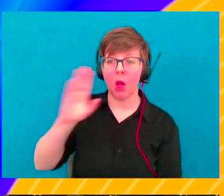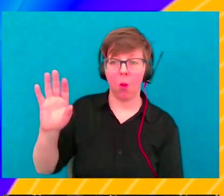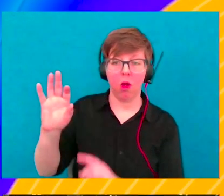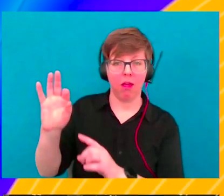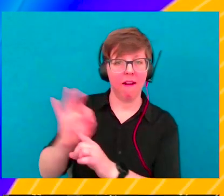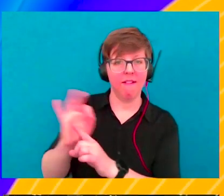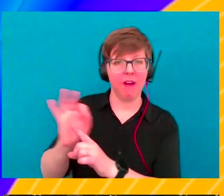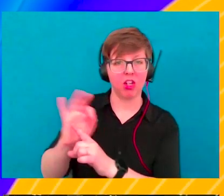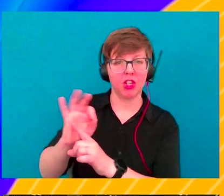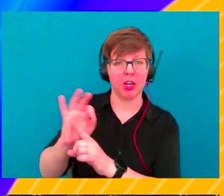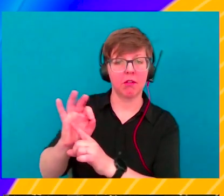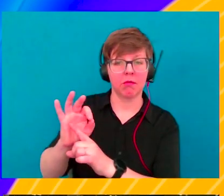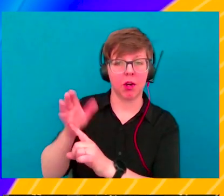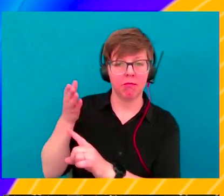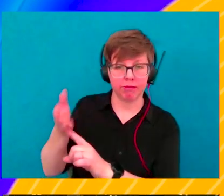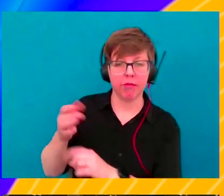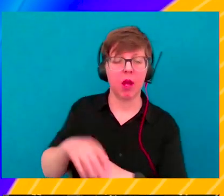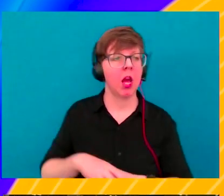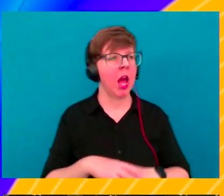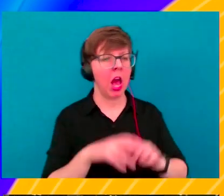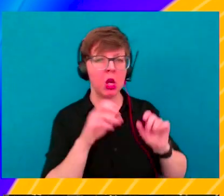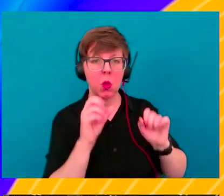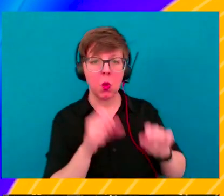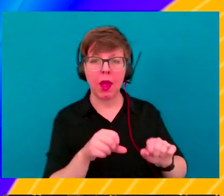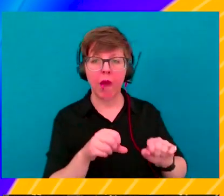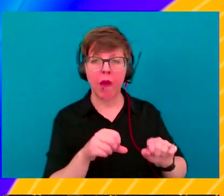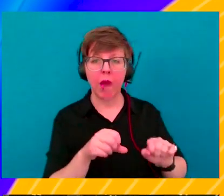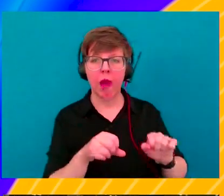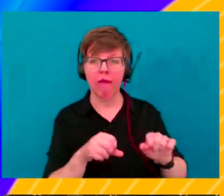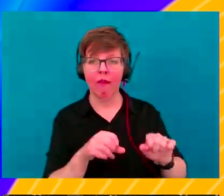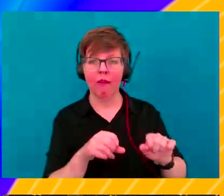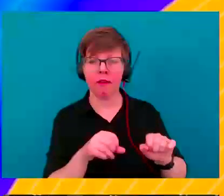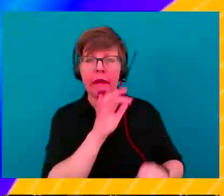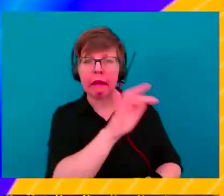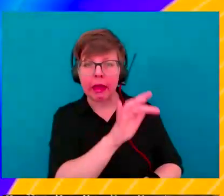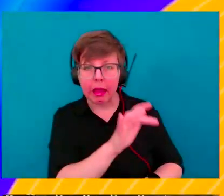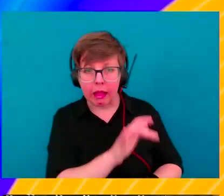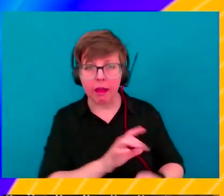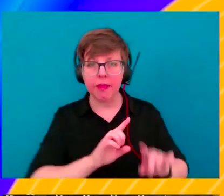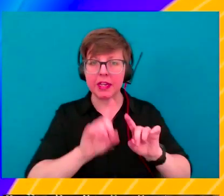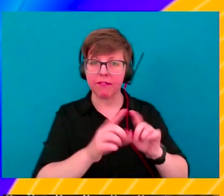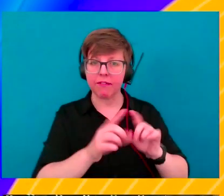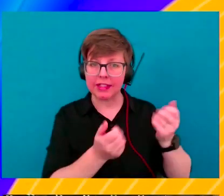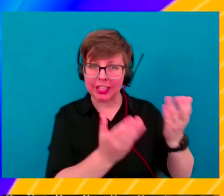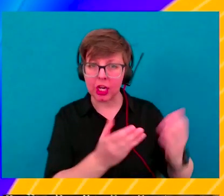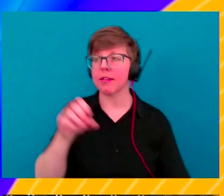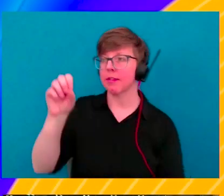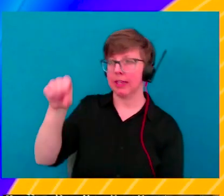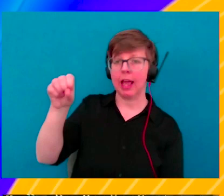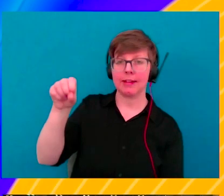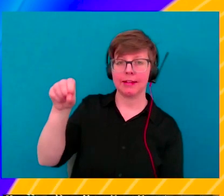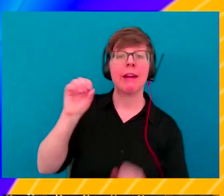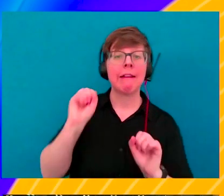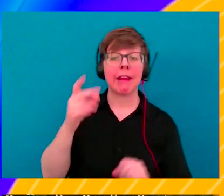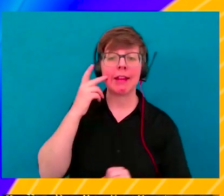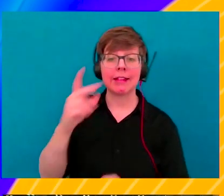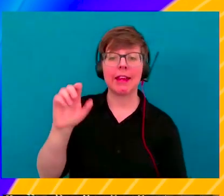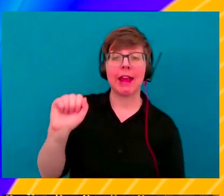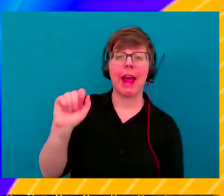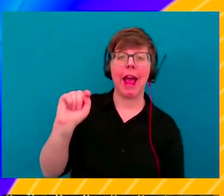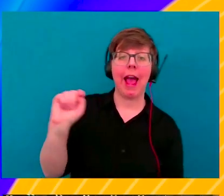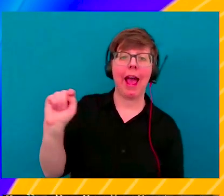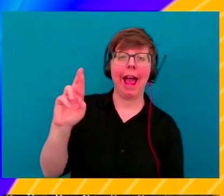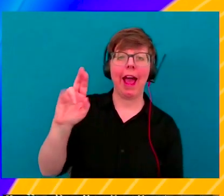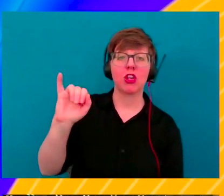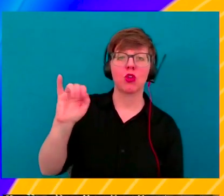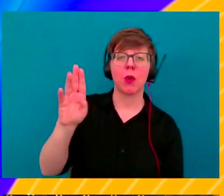that go through a number of different suggestions, right? That's right, Yeah. exactly. And you can see attribution of that code. You can there's